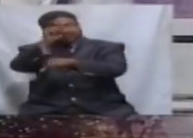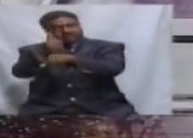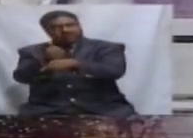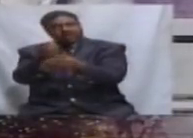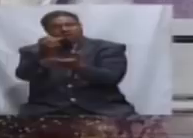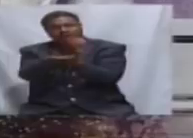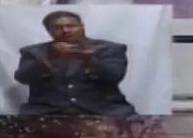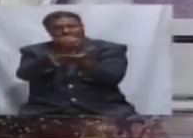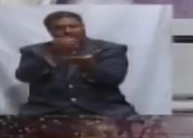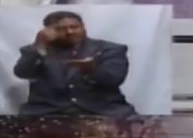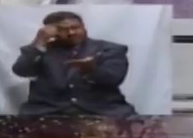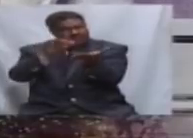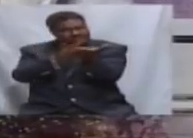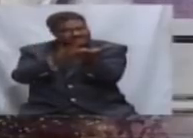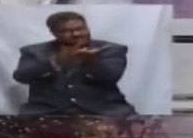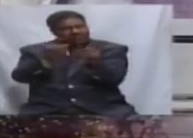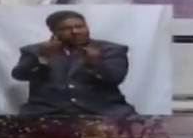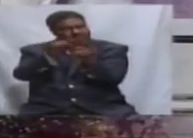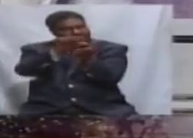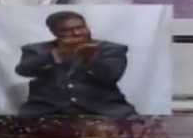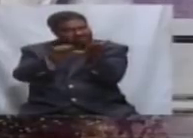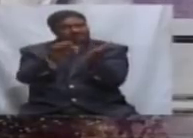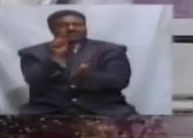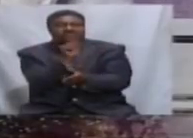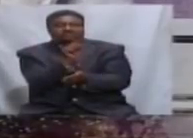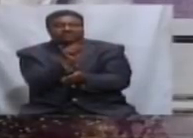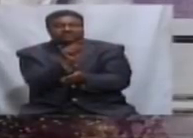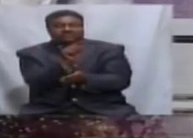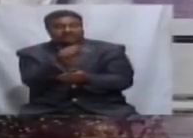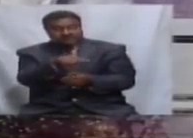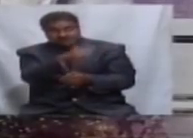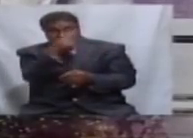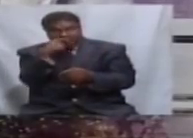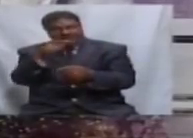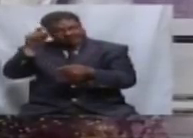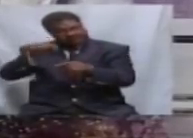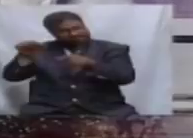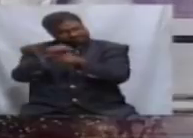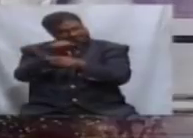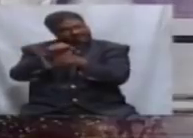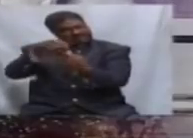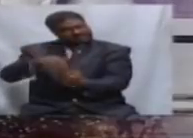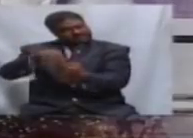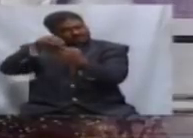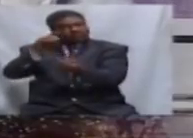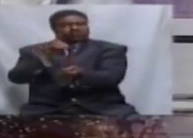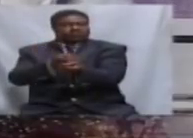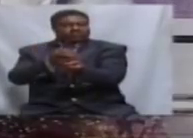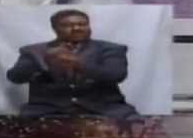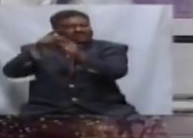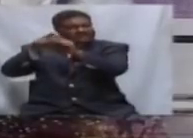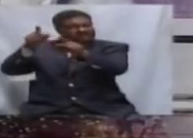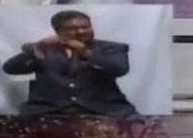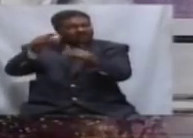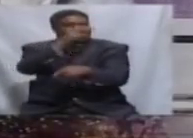Medicine and Surgery in Zambia. The MOU will culminate into the training of specialists in various hospitals across